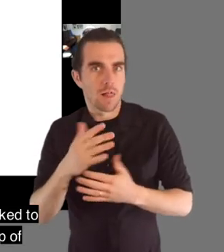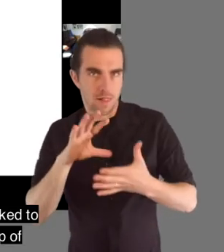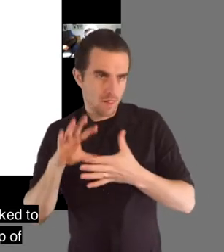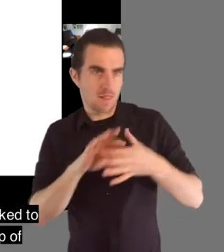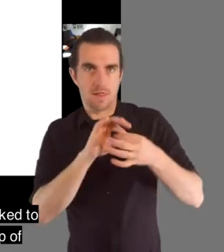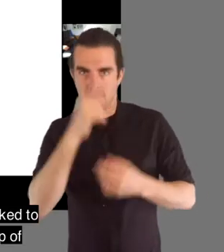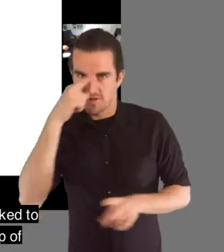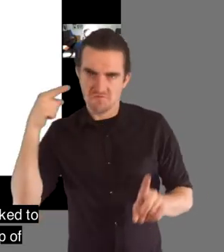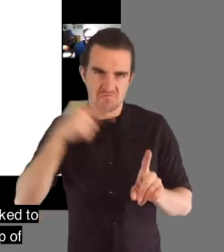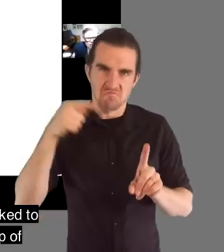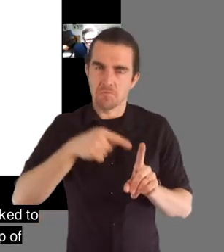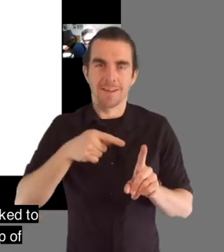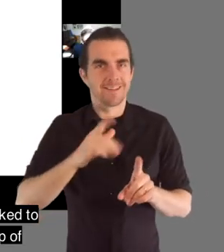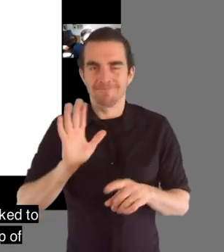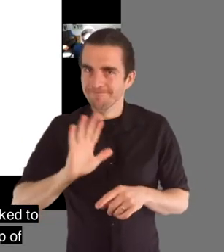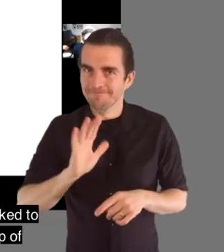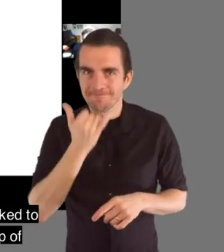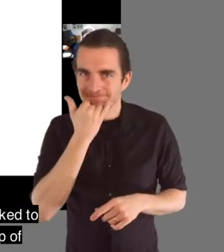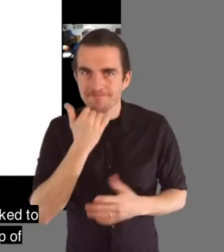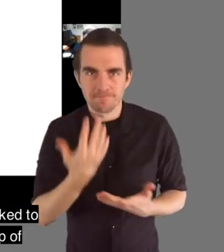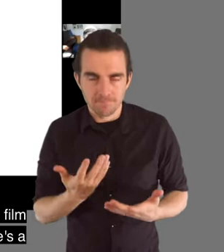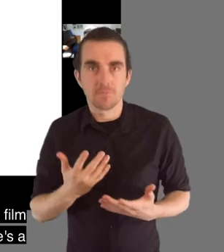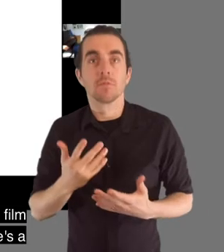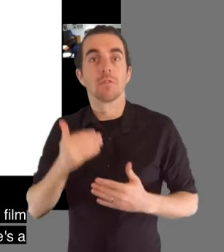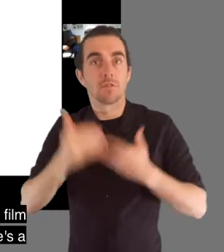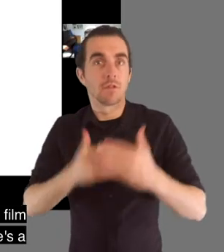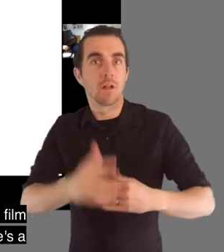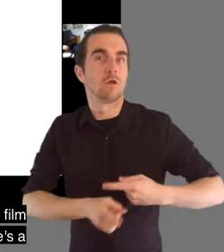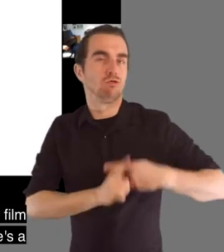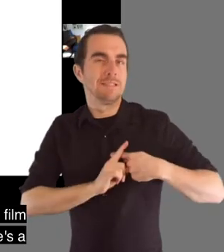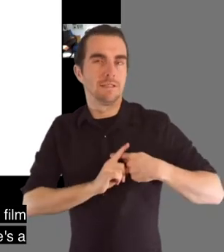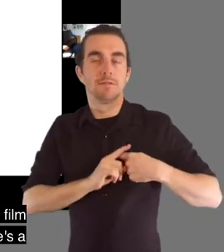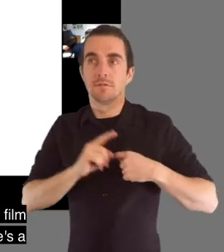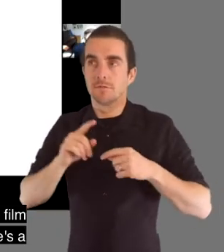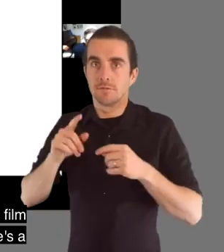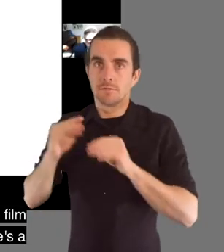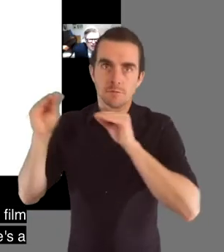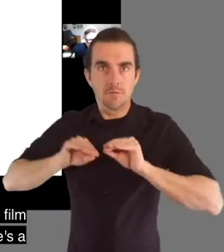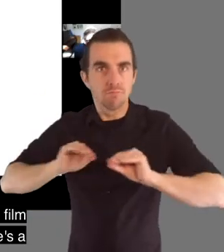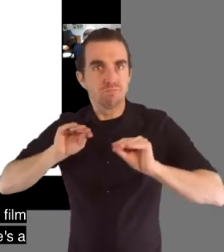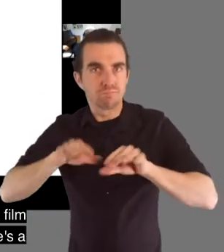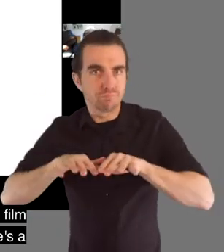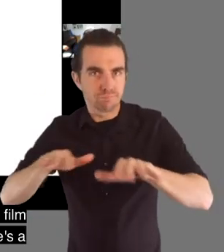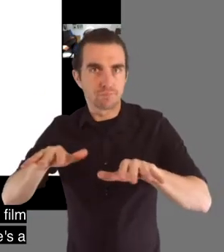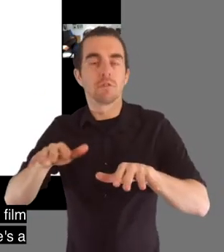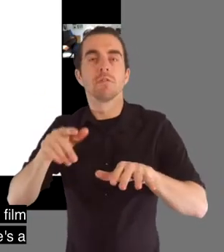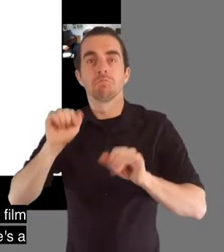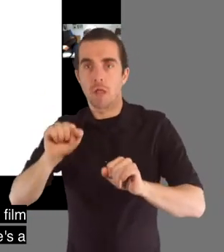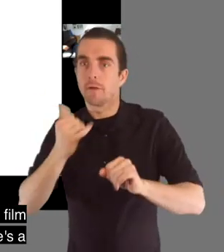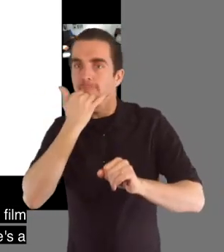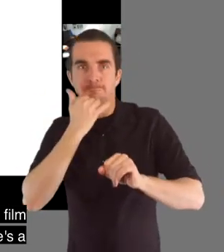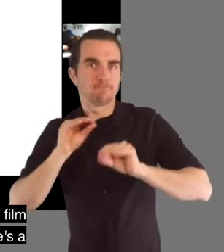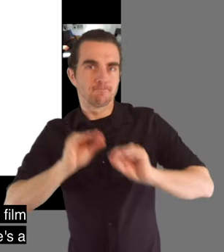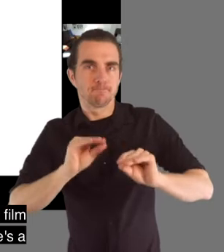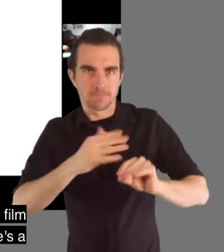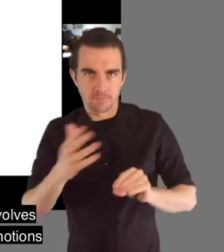disability as well. Grafting on top of that, Christianity, and we'll see a film about this in a minute, there's a